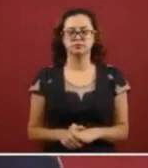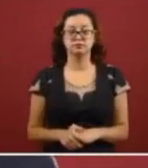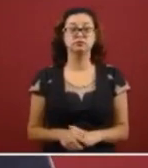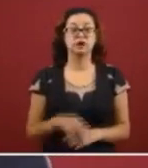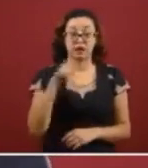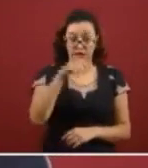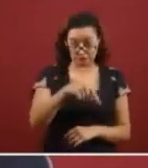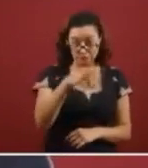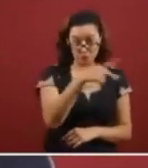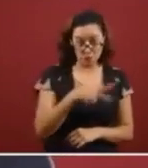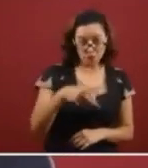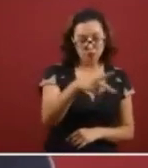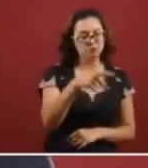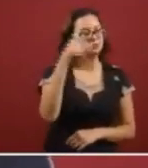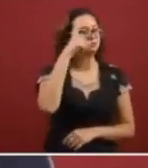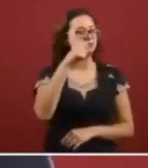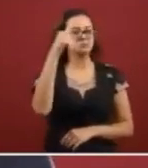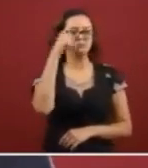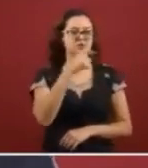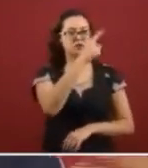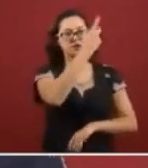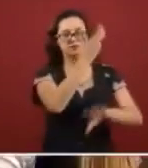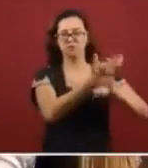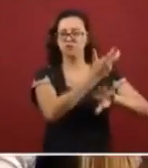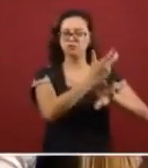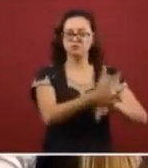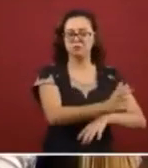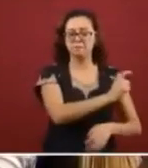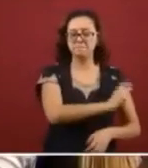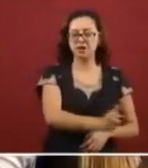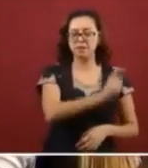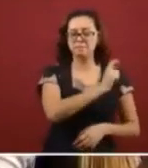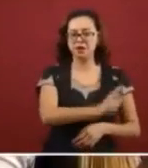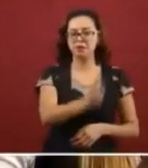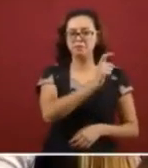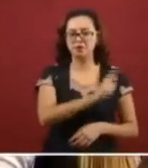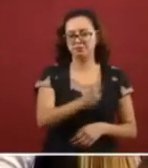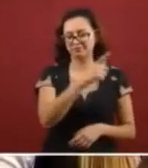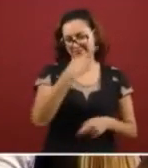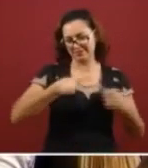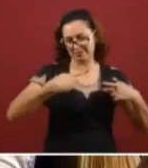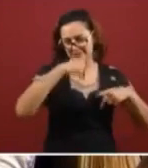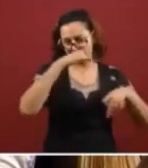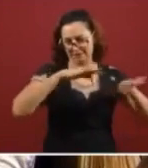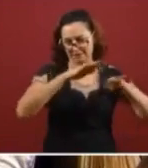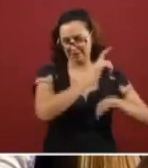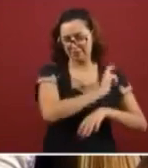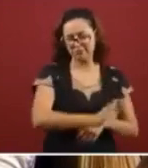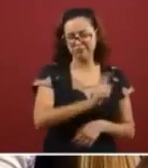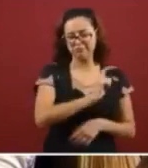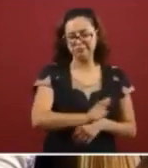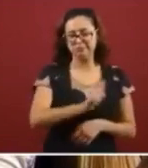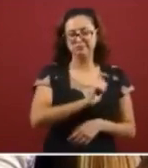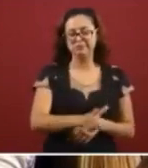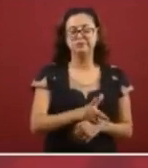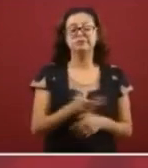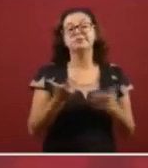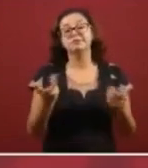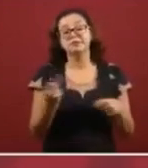remesas. They will be getting their remittances. Entonces, so then, when they have